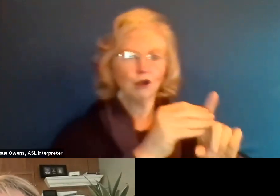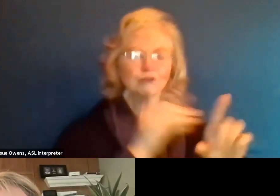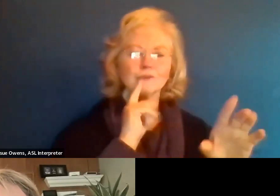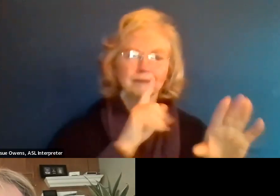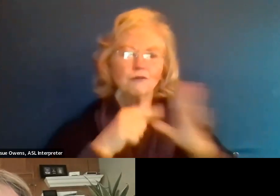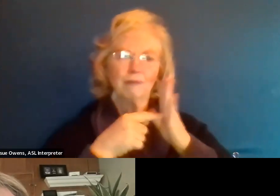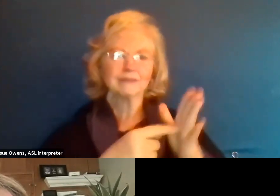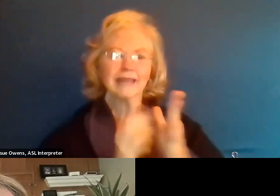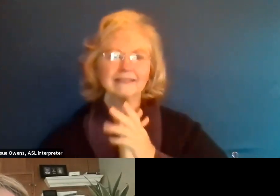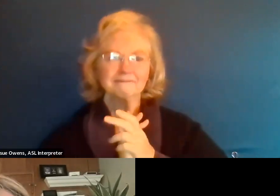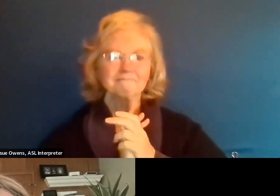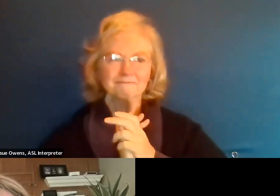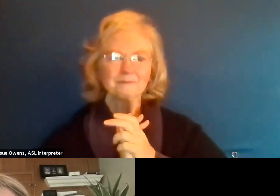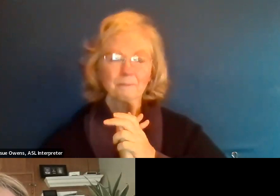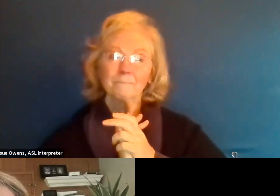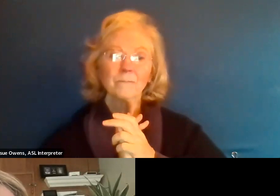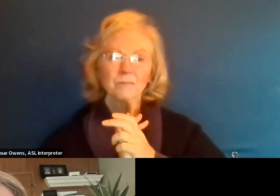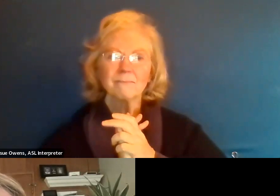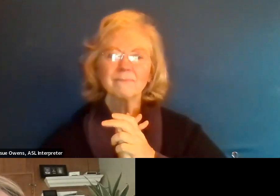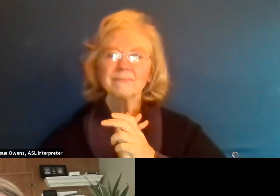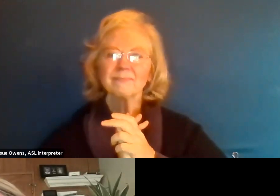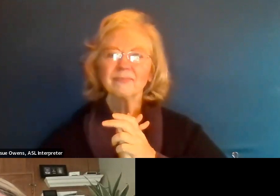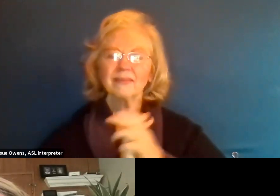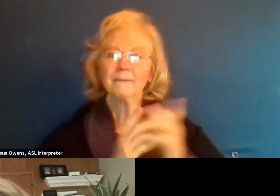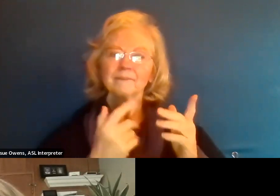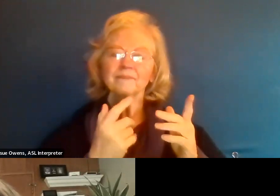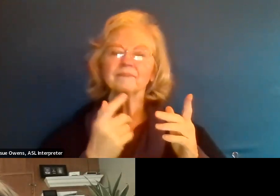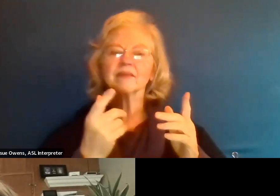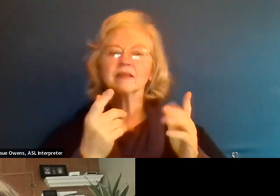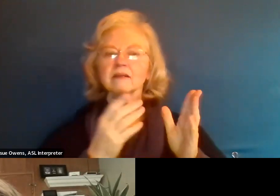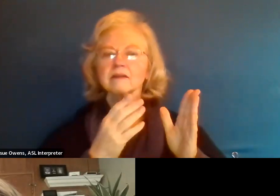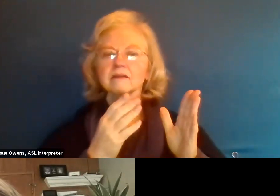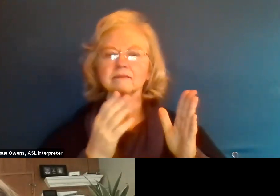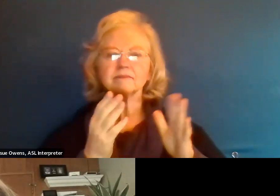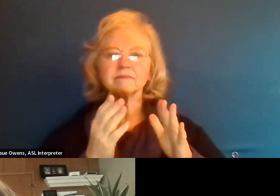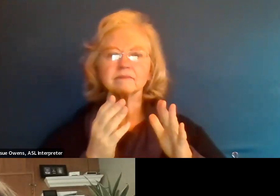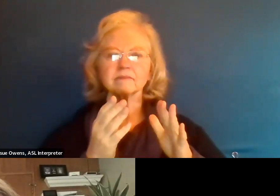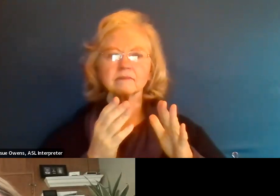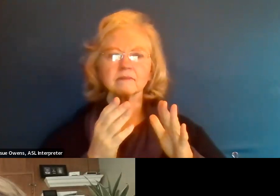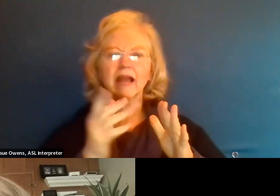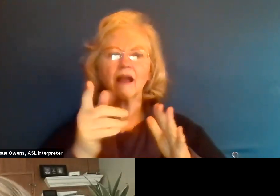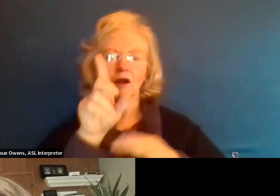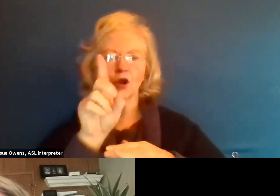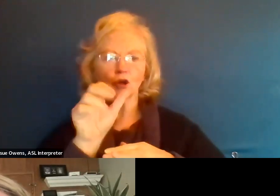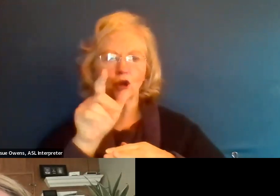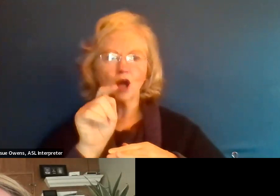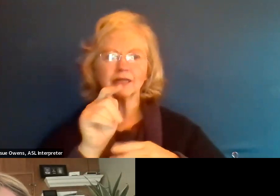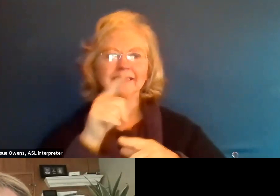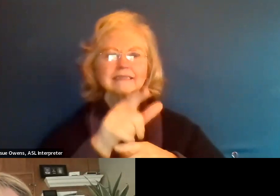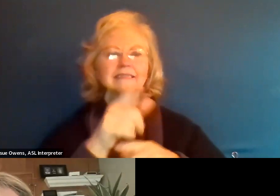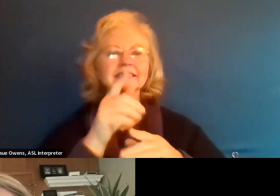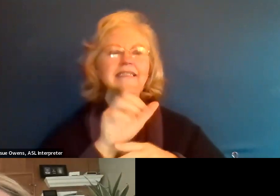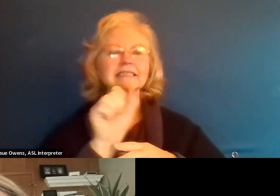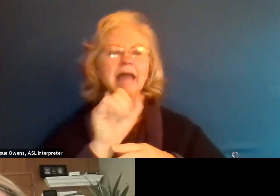represented. But I could get you more information. Thank you. I believe Simon is next.